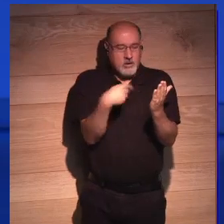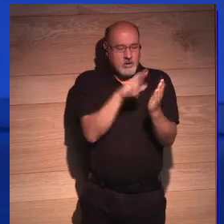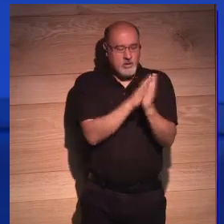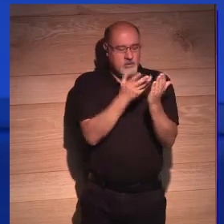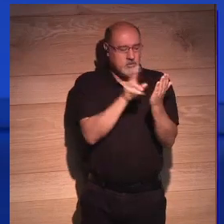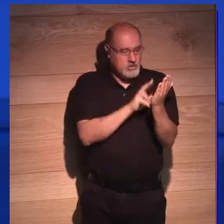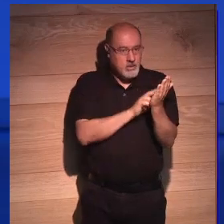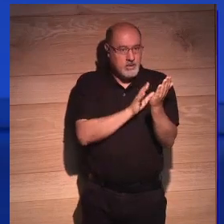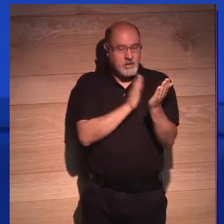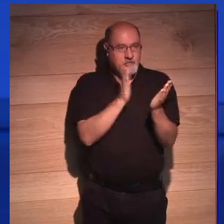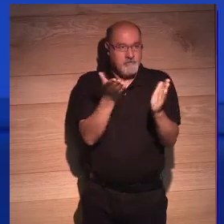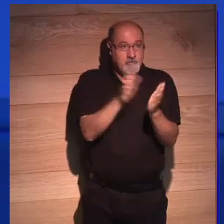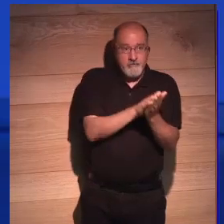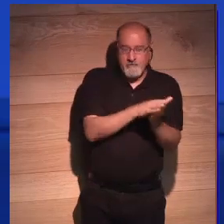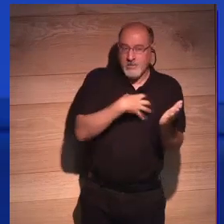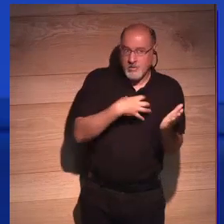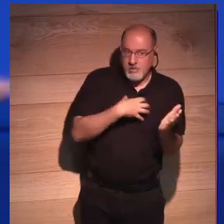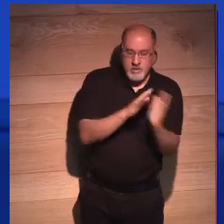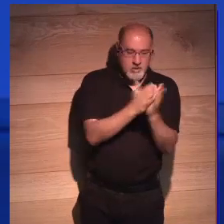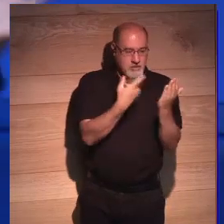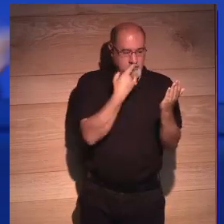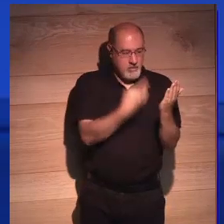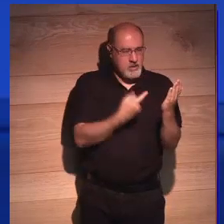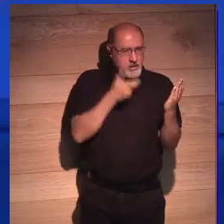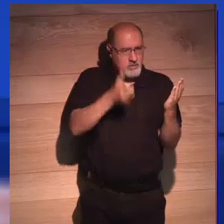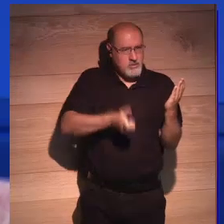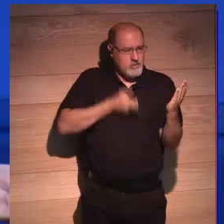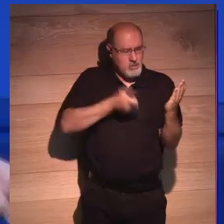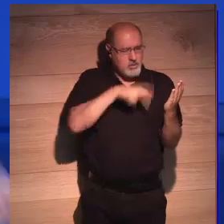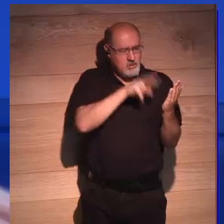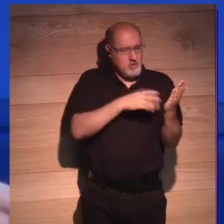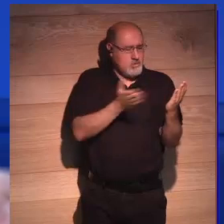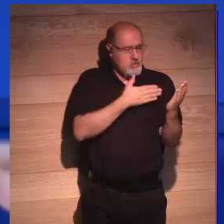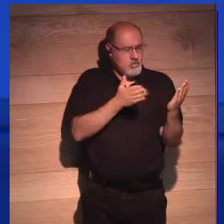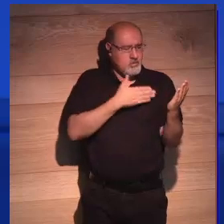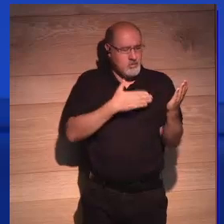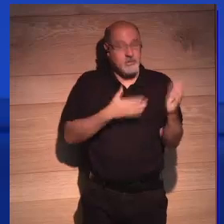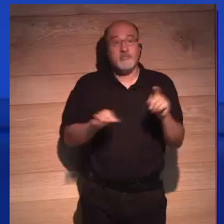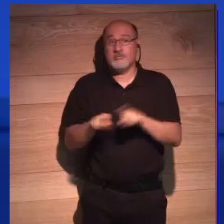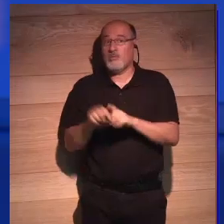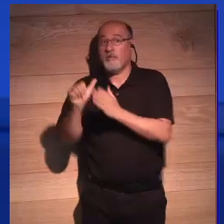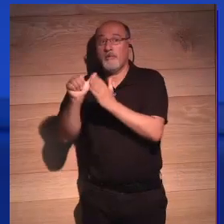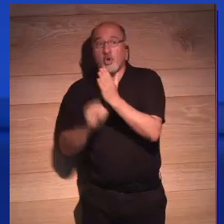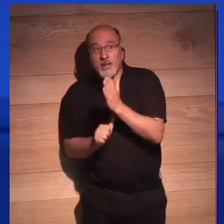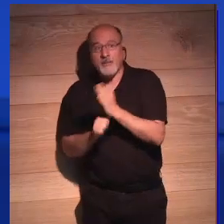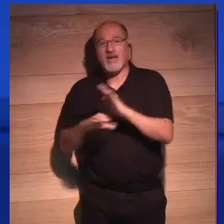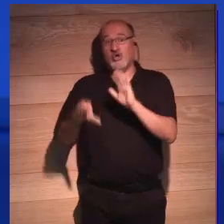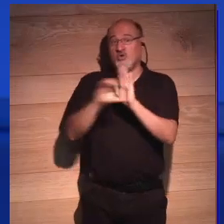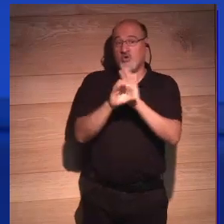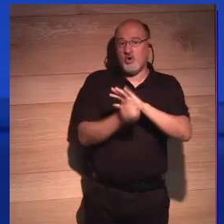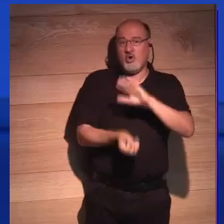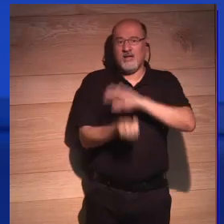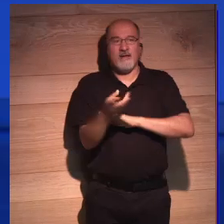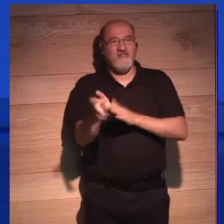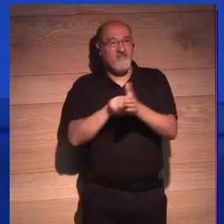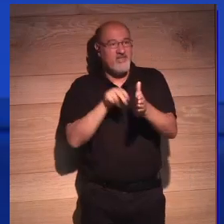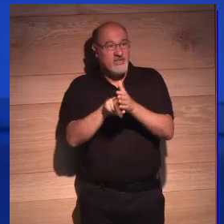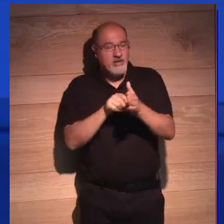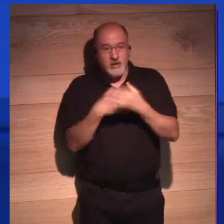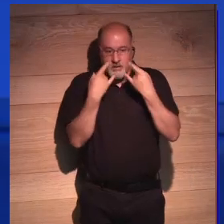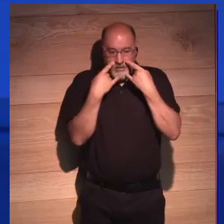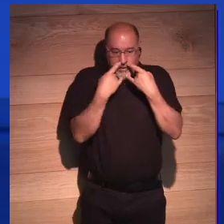editing video and getting so into that task that you forget to eat, you forget to go to the toilet, you get really swept away in it. And that